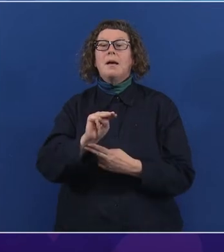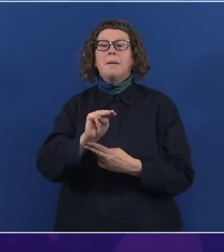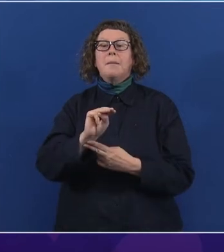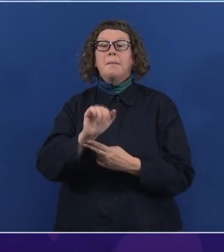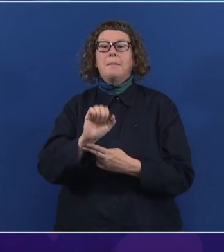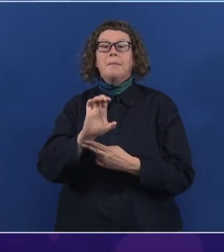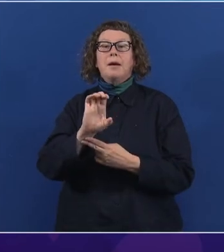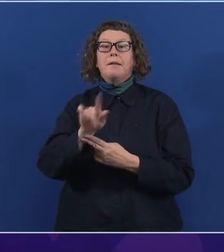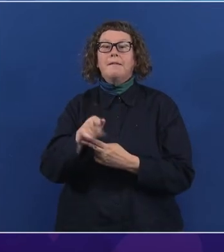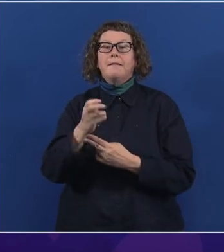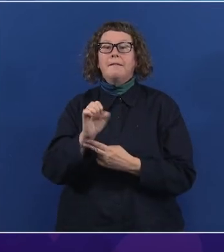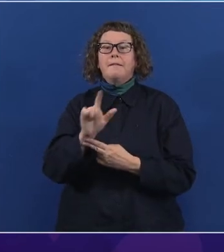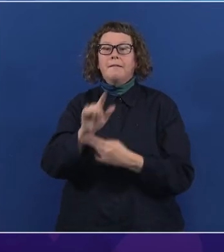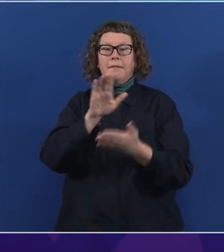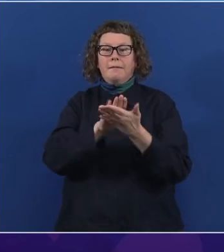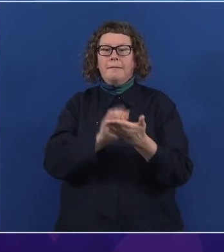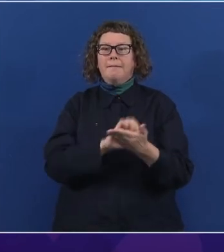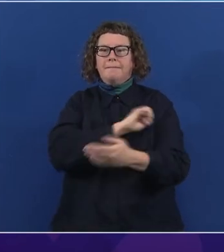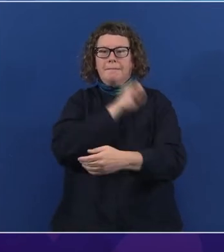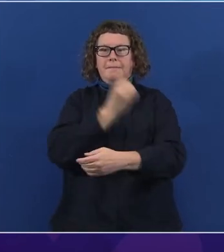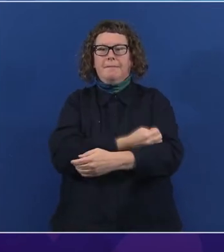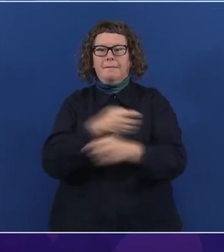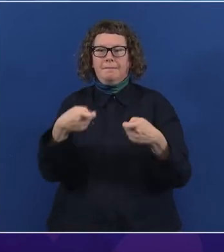McPhail School of Energy.